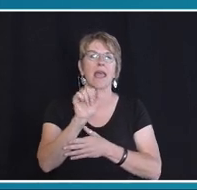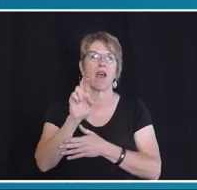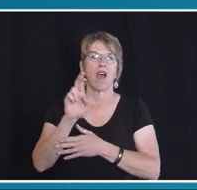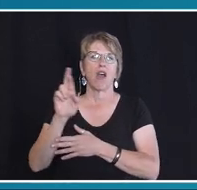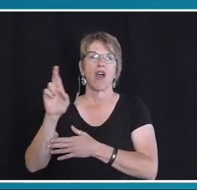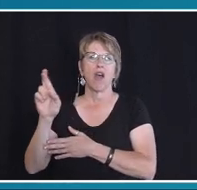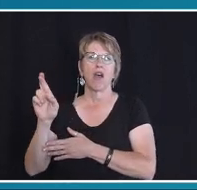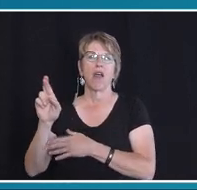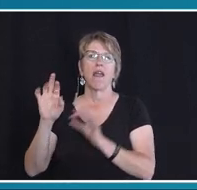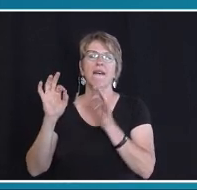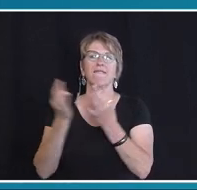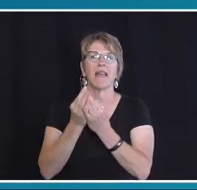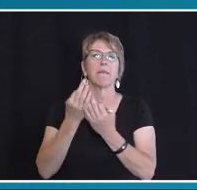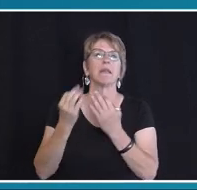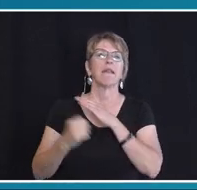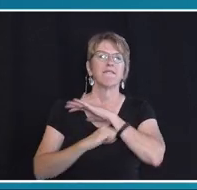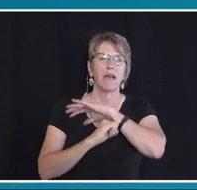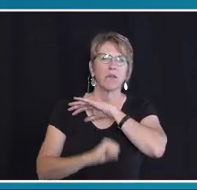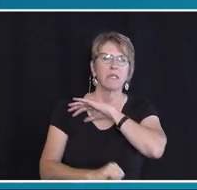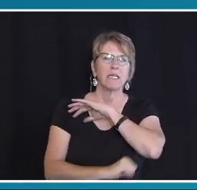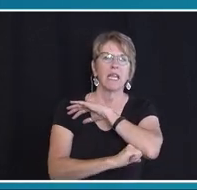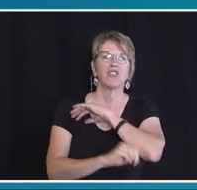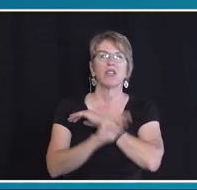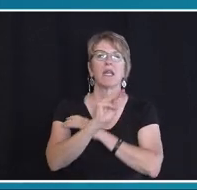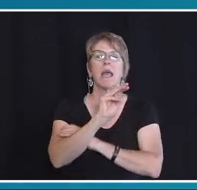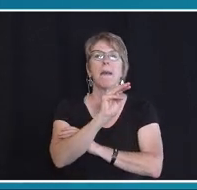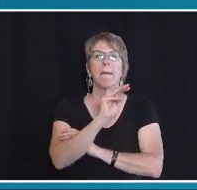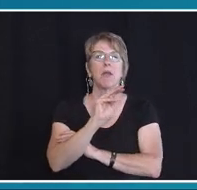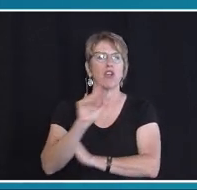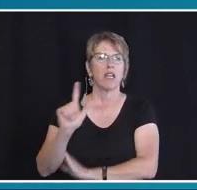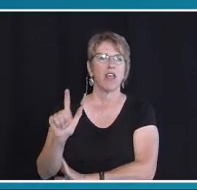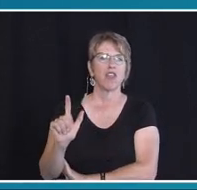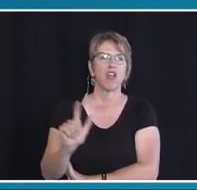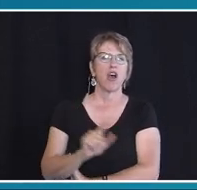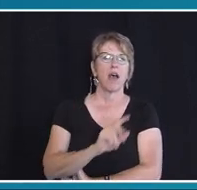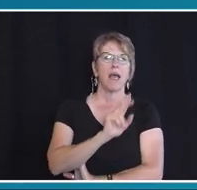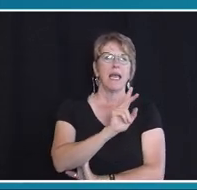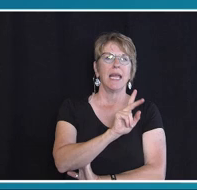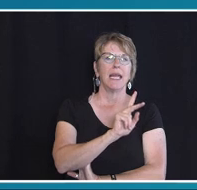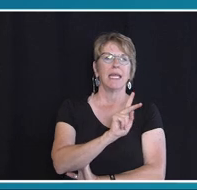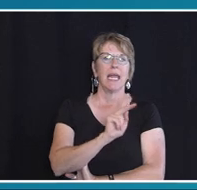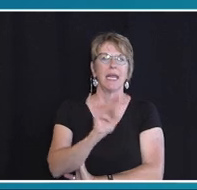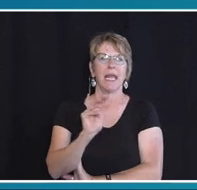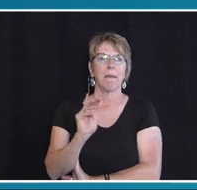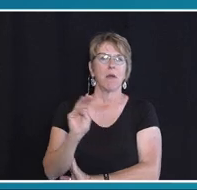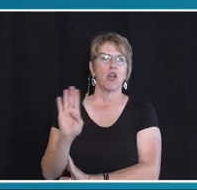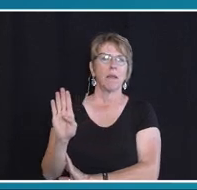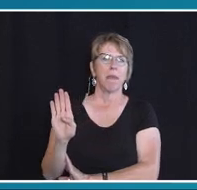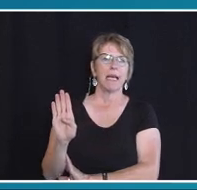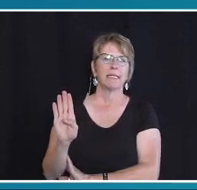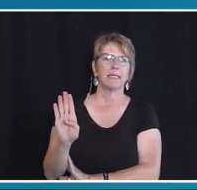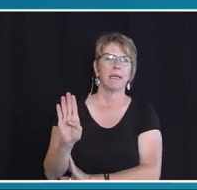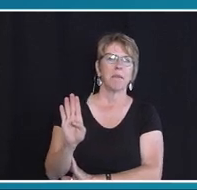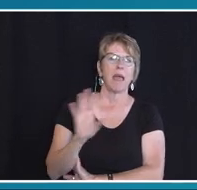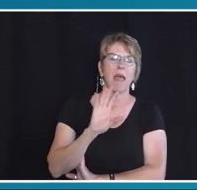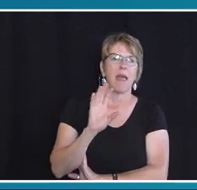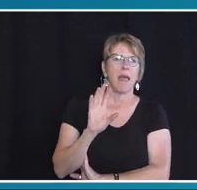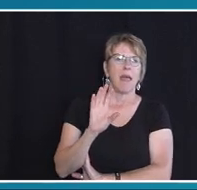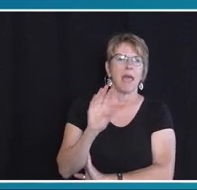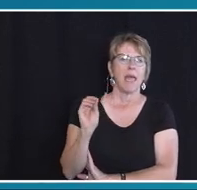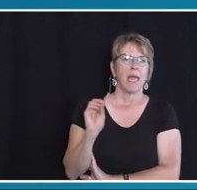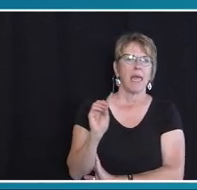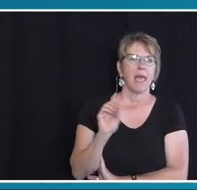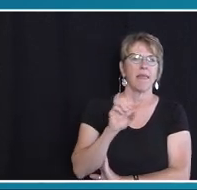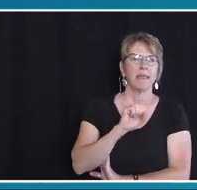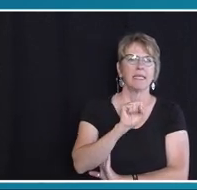Foundation, Meredith Lowe, Dave and Jody Dent, Katie and Marty Bassett, and the Spielman family for putting together this incredible matching gift